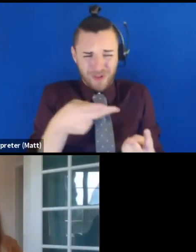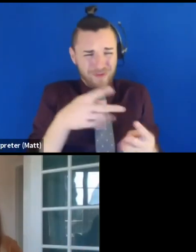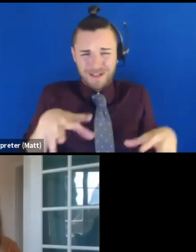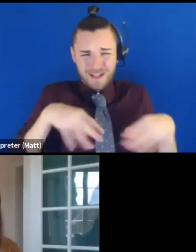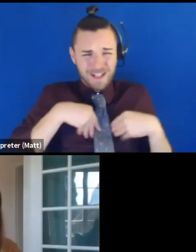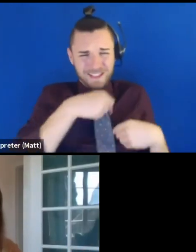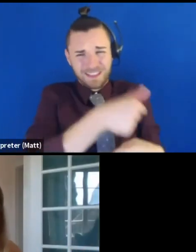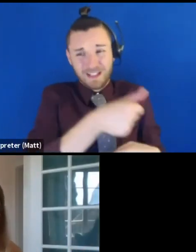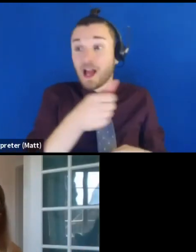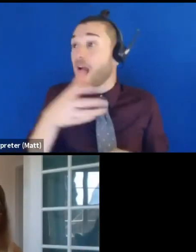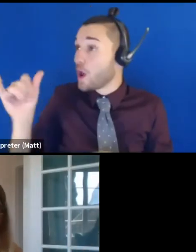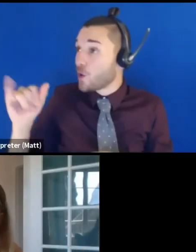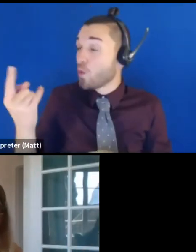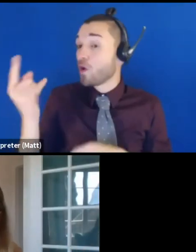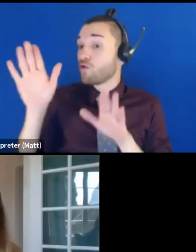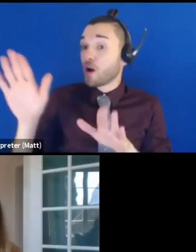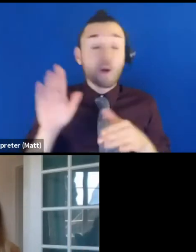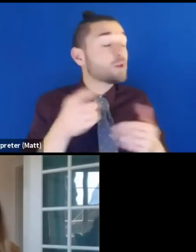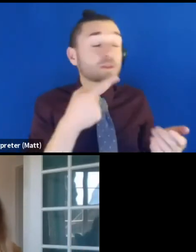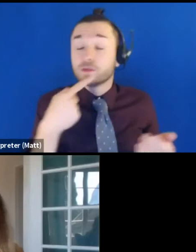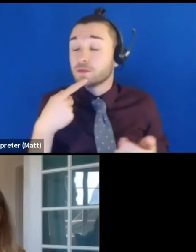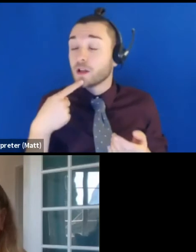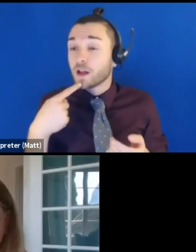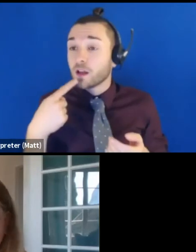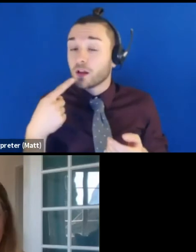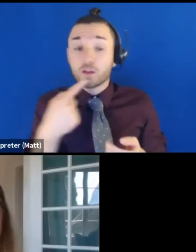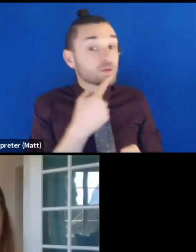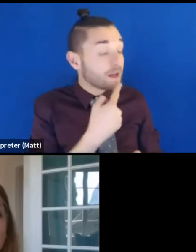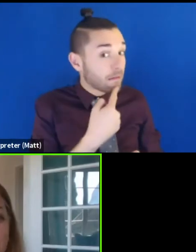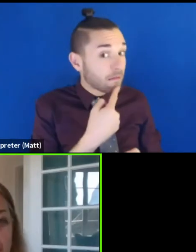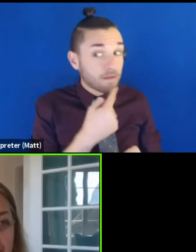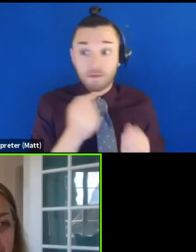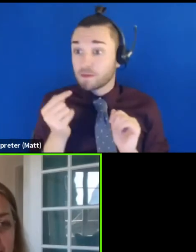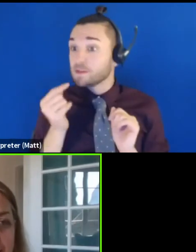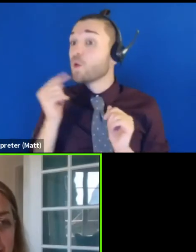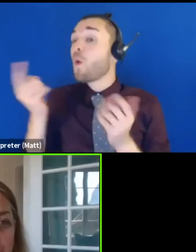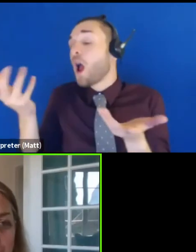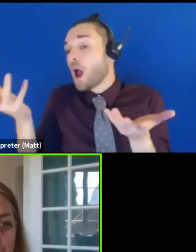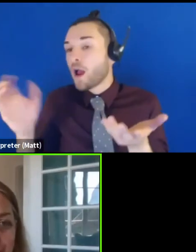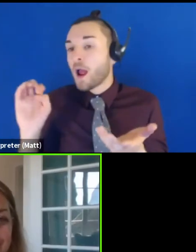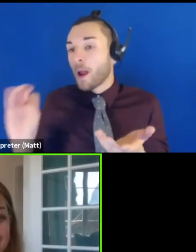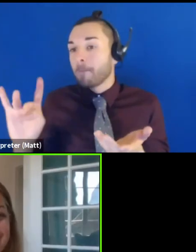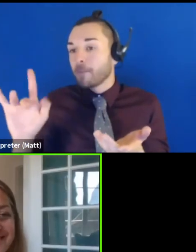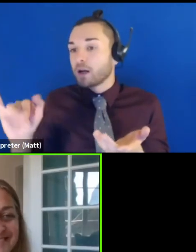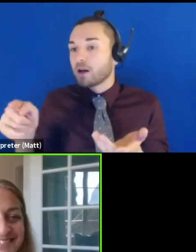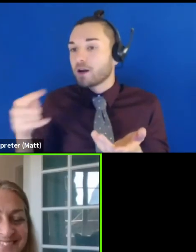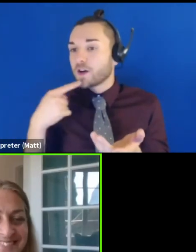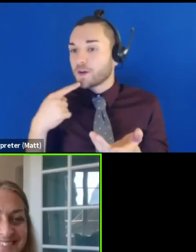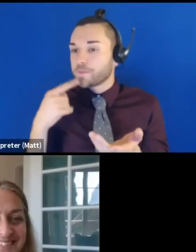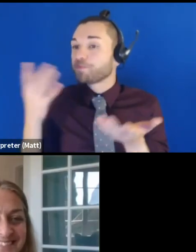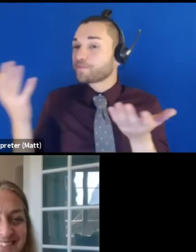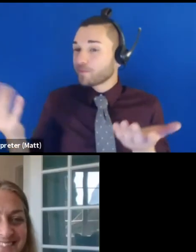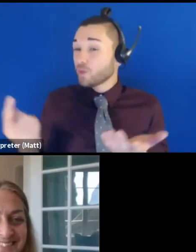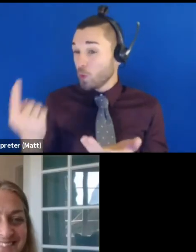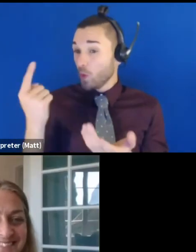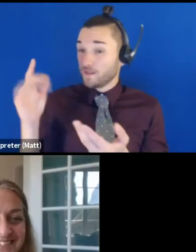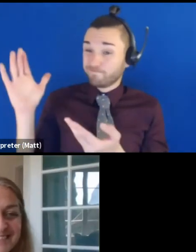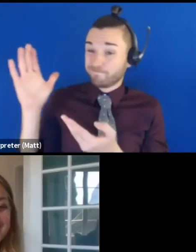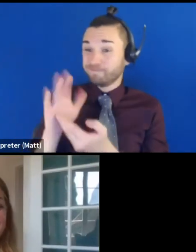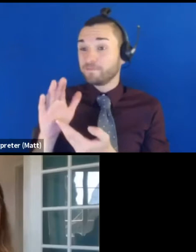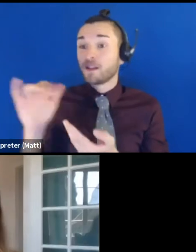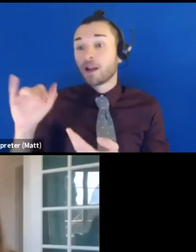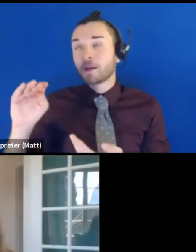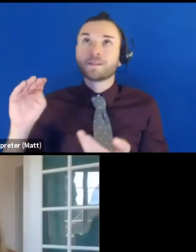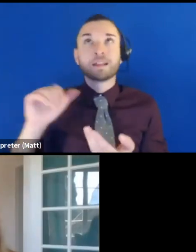one of the things that's so great about the sorry. I was going to say, one of the things that's so great about the show is that that show, unlike like Marion Rota